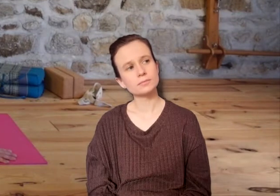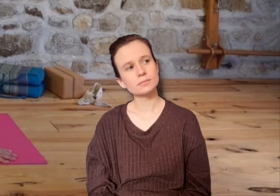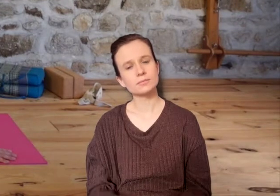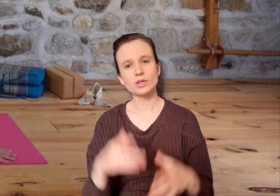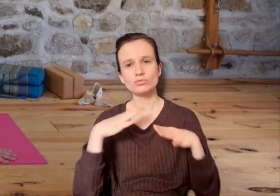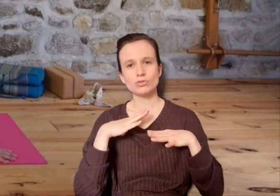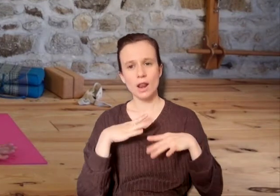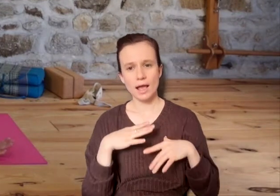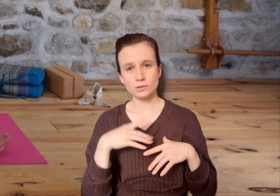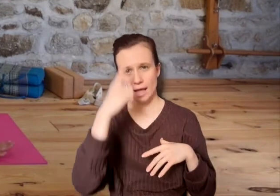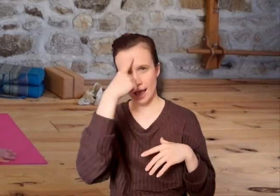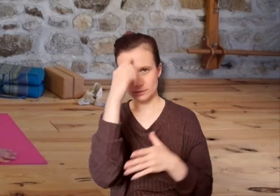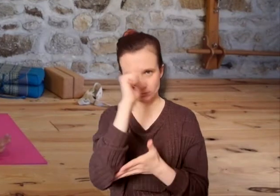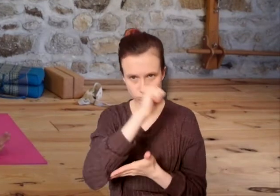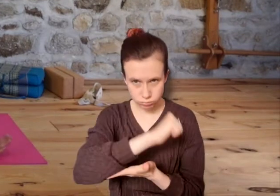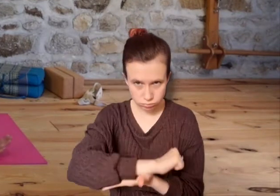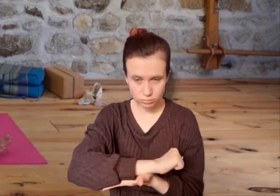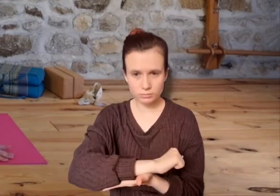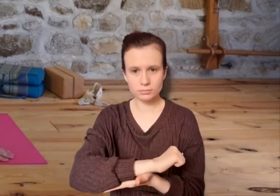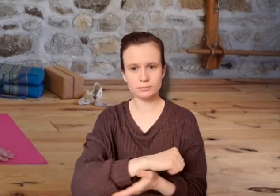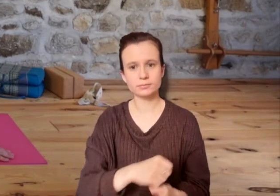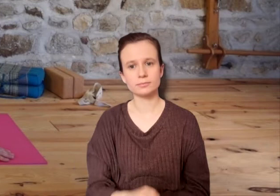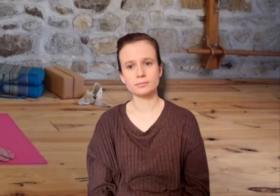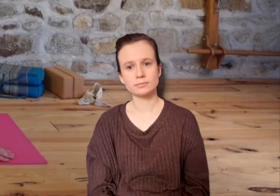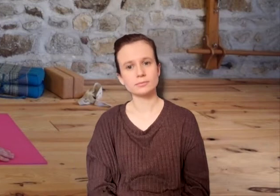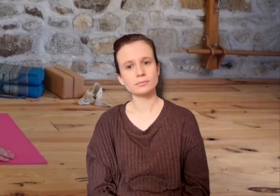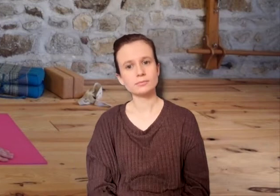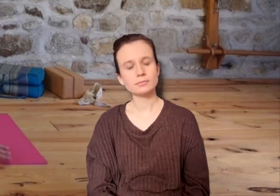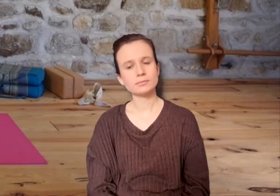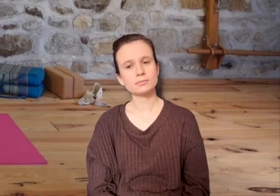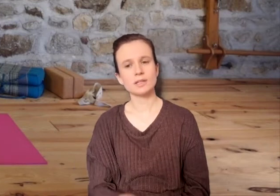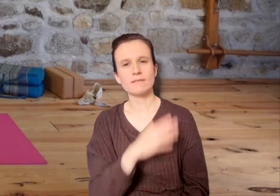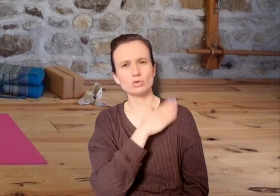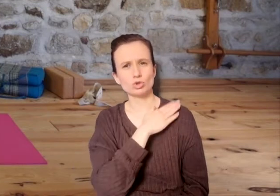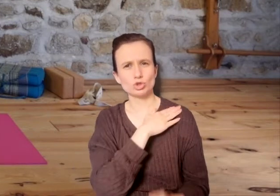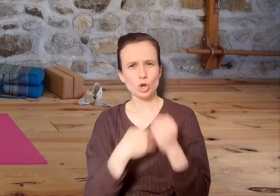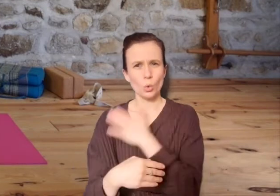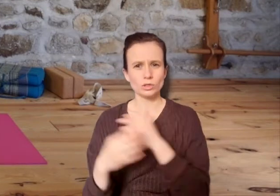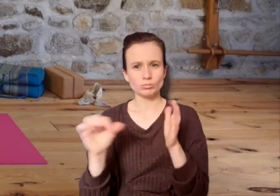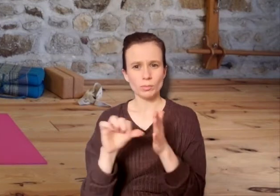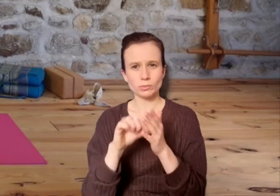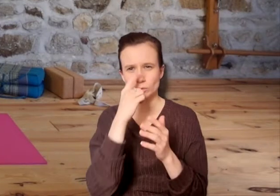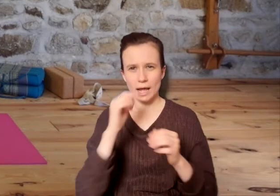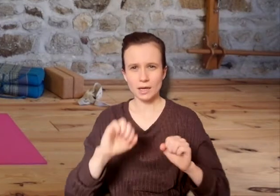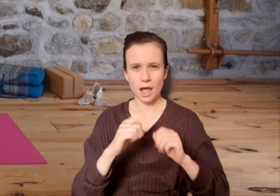Relaxing the head on the floor. It's your choice if it's a bit difficult on the shoulder. If you have shoulder issues, bring the arms